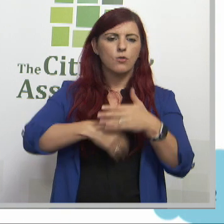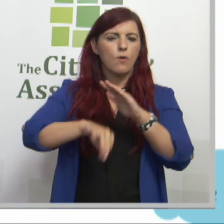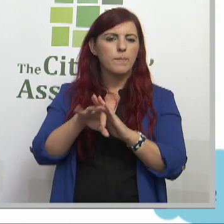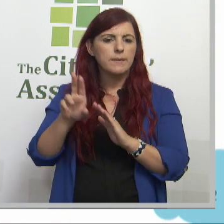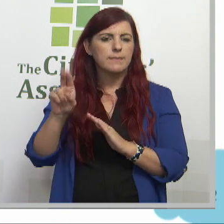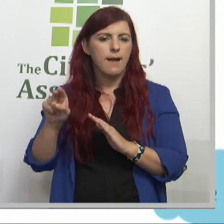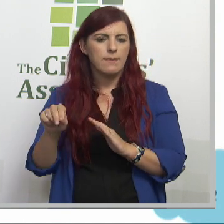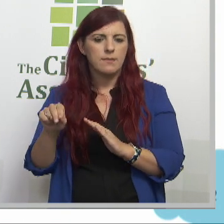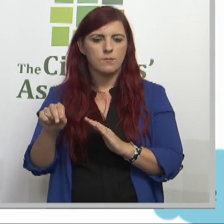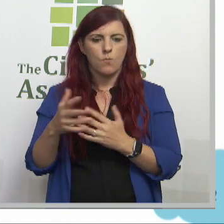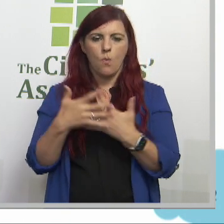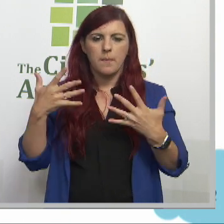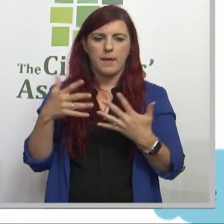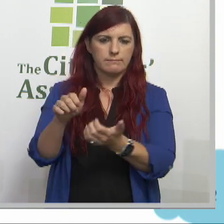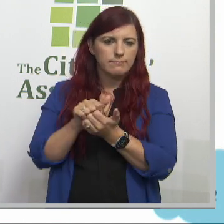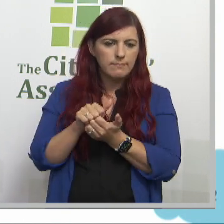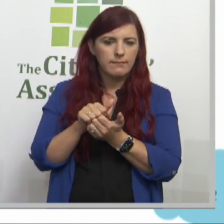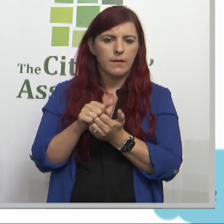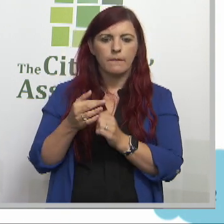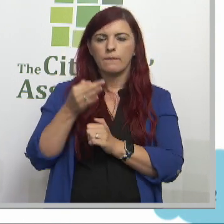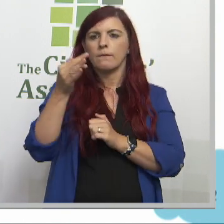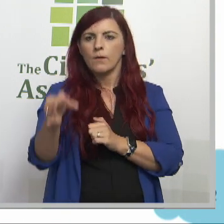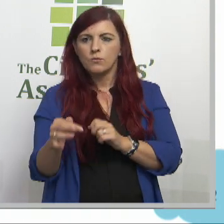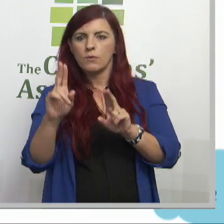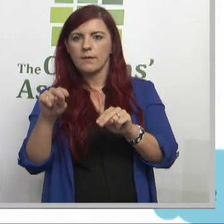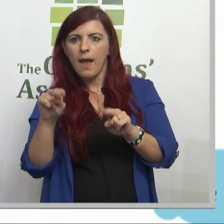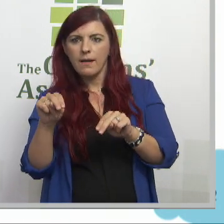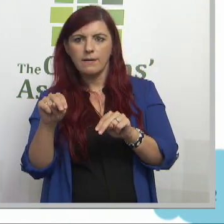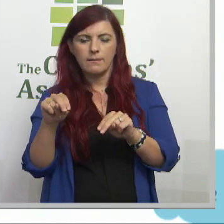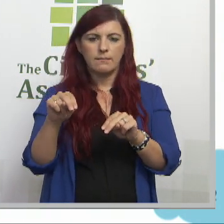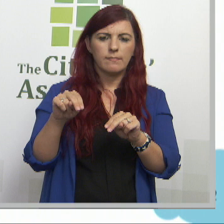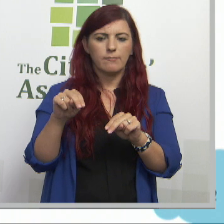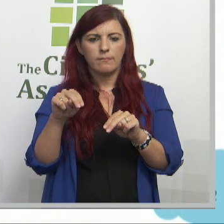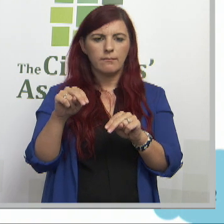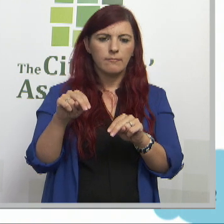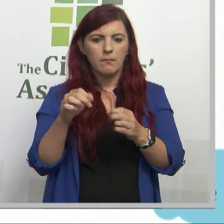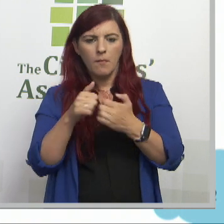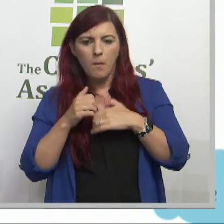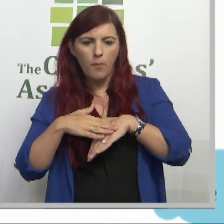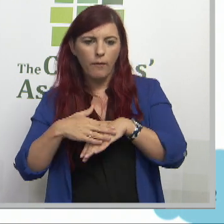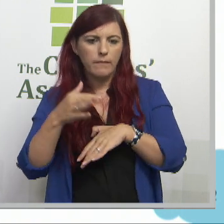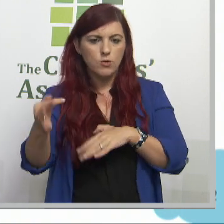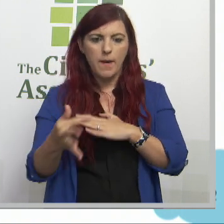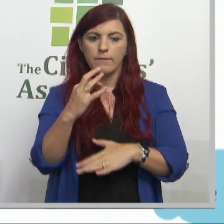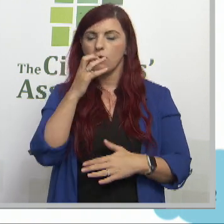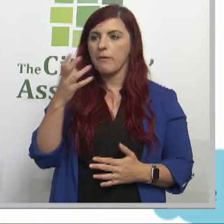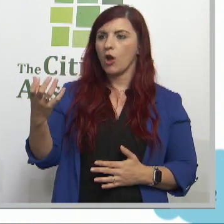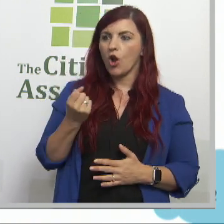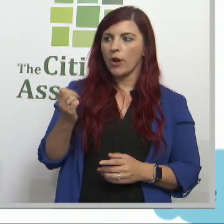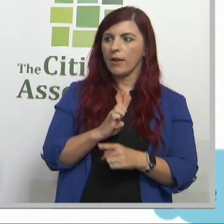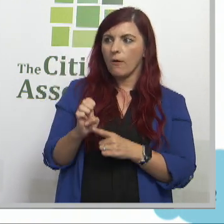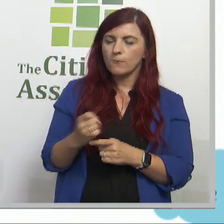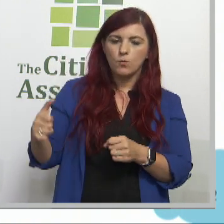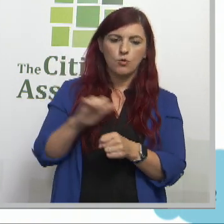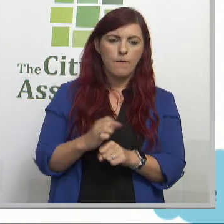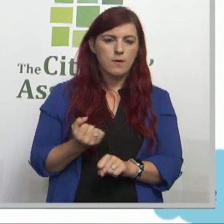state can always borrow in the future. It can always tax in the future as well. So if it's not earning enough to cover what it's spending,